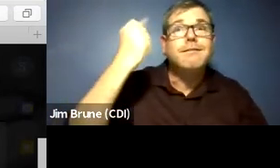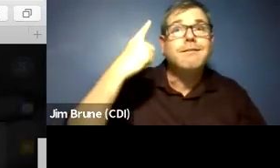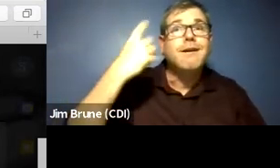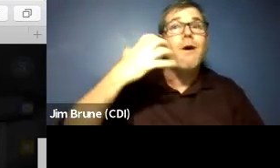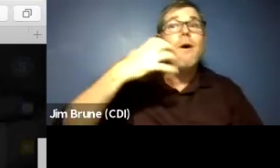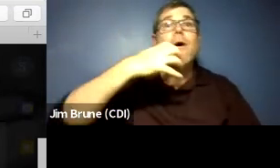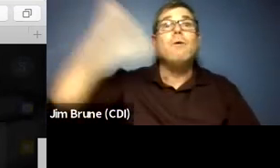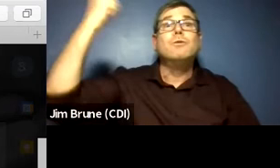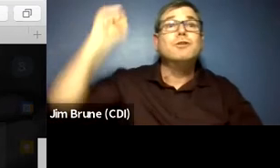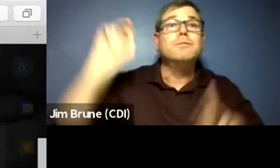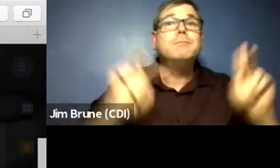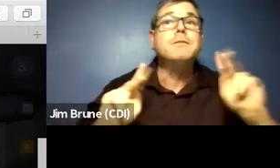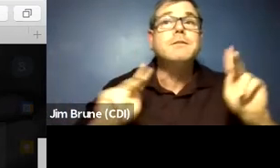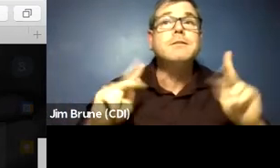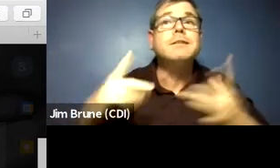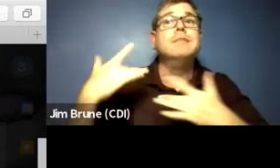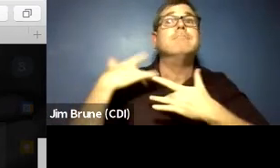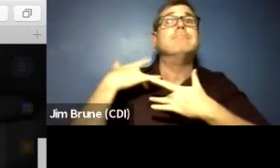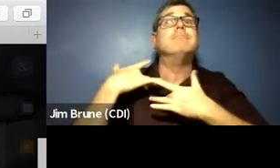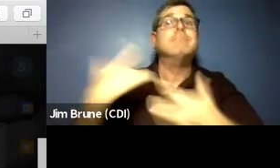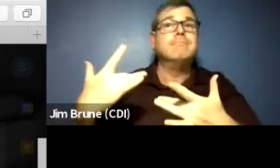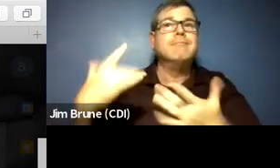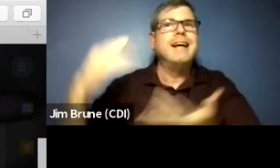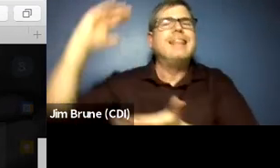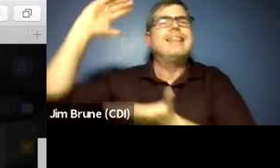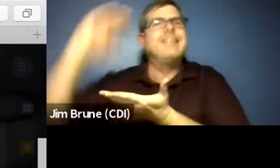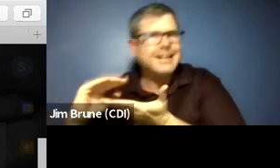I think most of us are on the young side over here, and